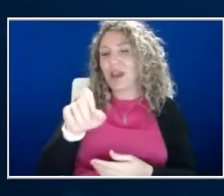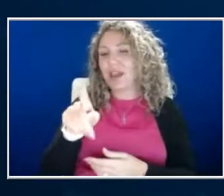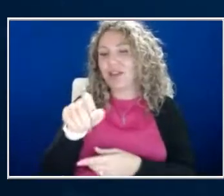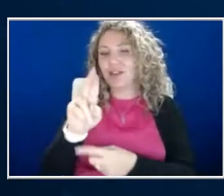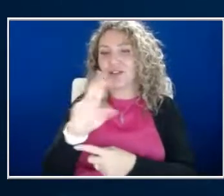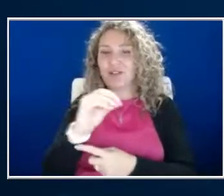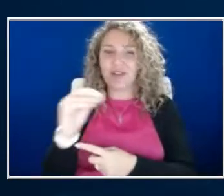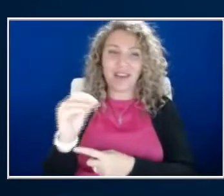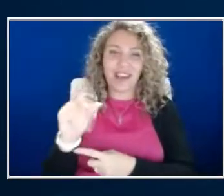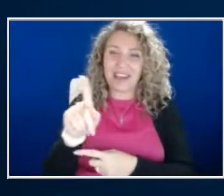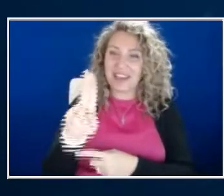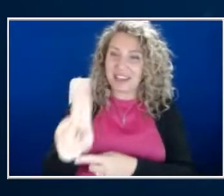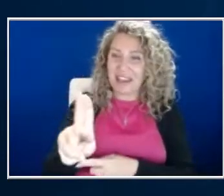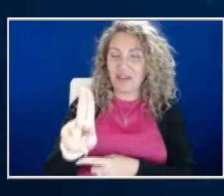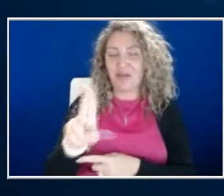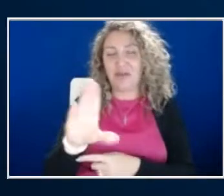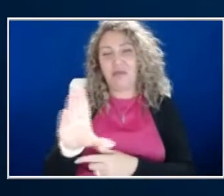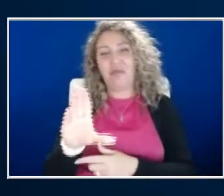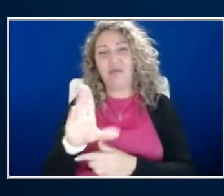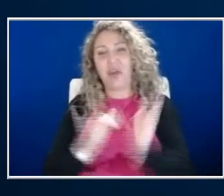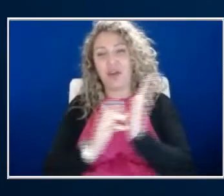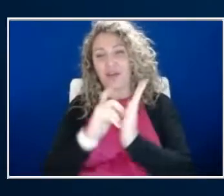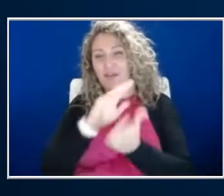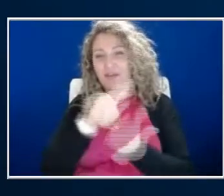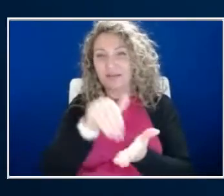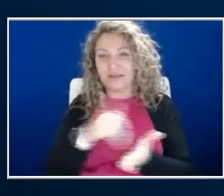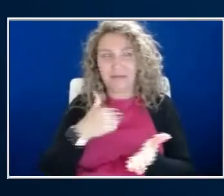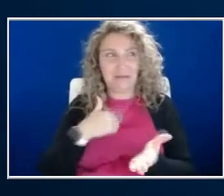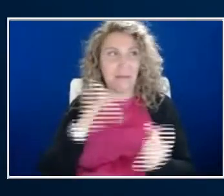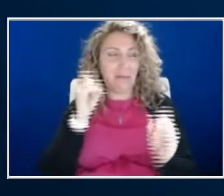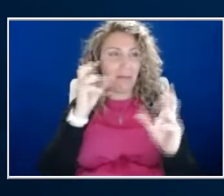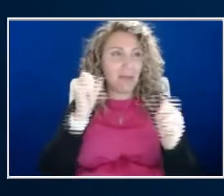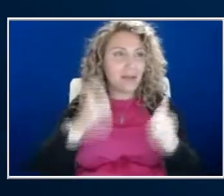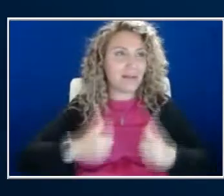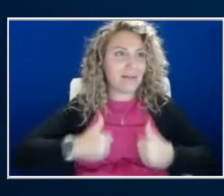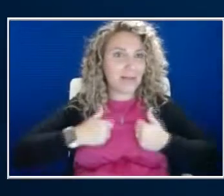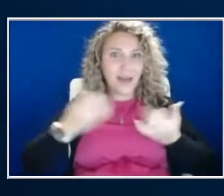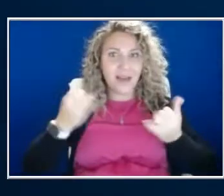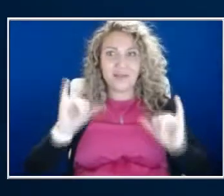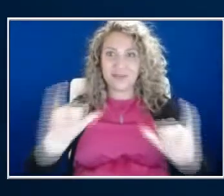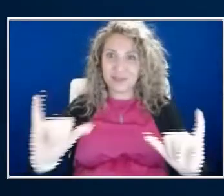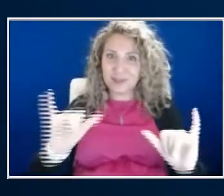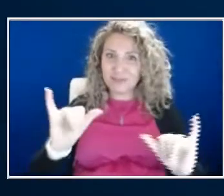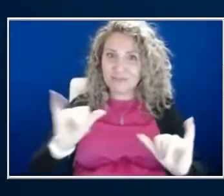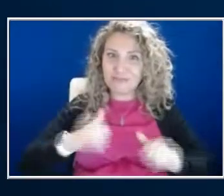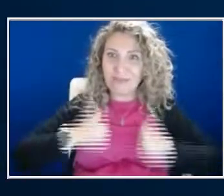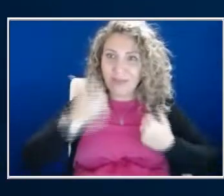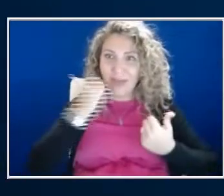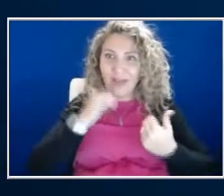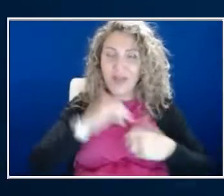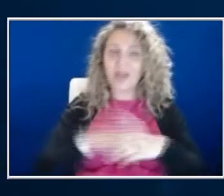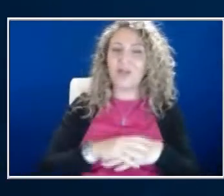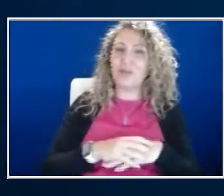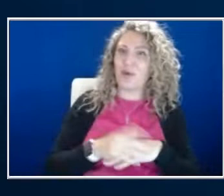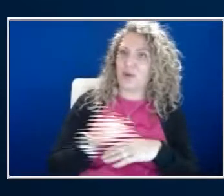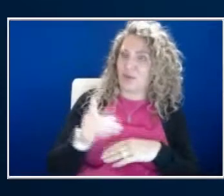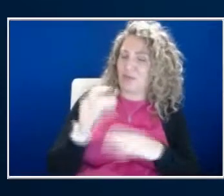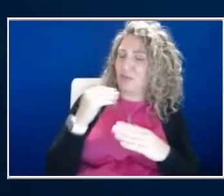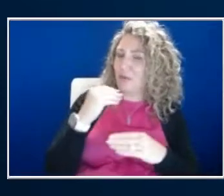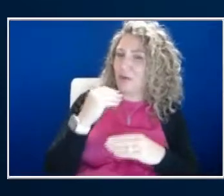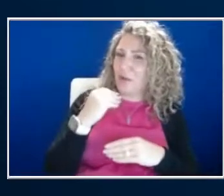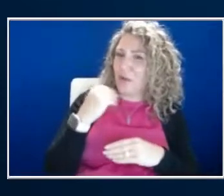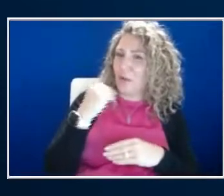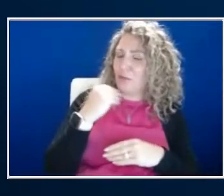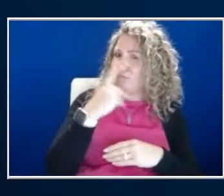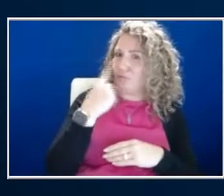Cancer Center for the amazing life that I still have. Well, you look fantastic. Dr. Wagner and I were saying while your story was being played, I was like,